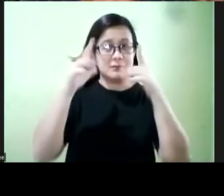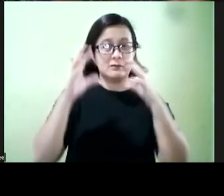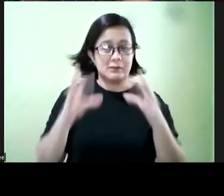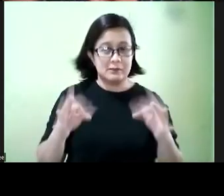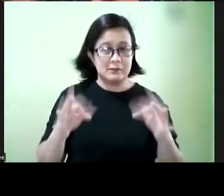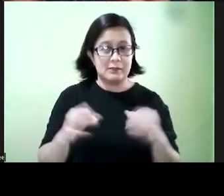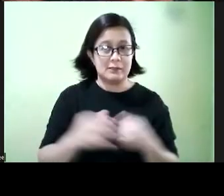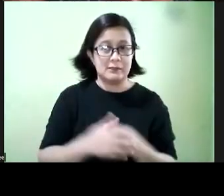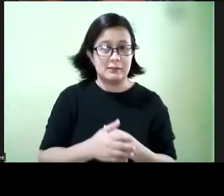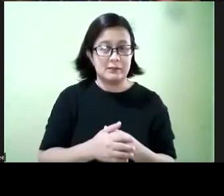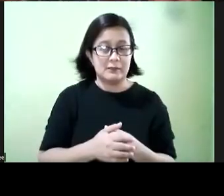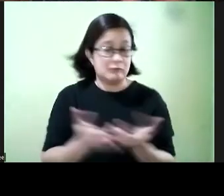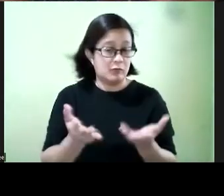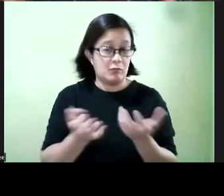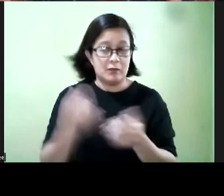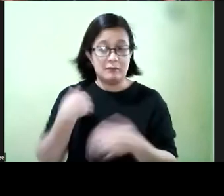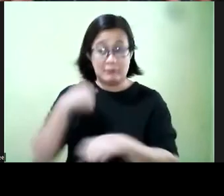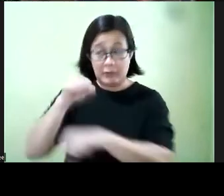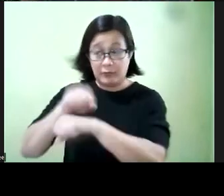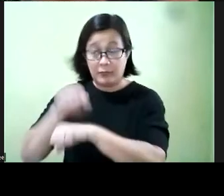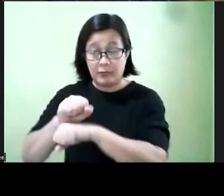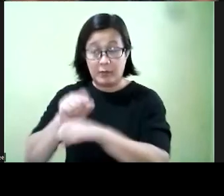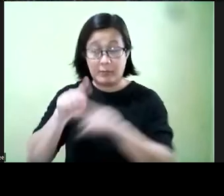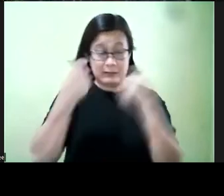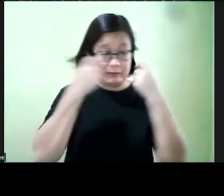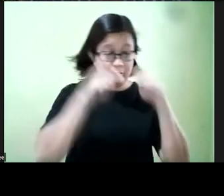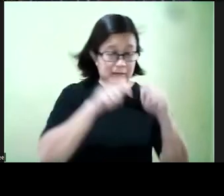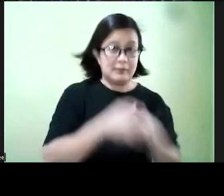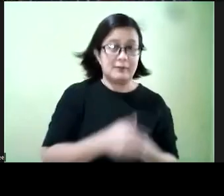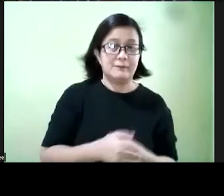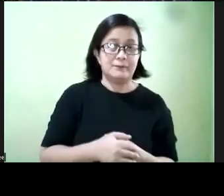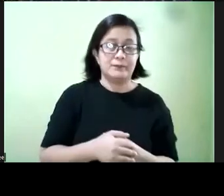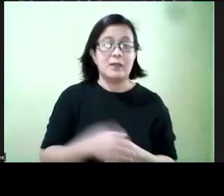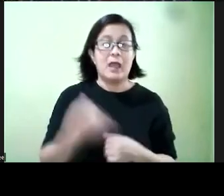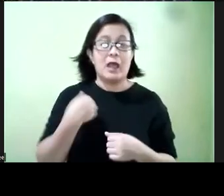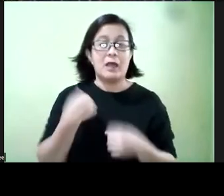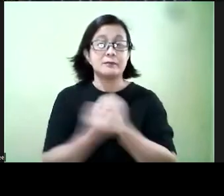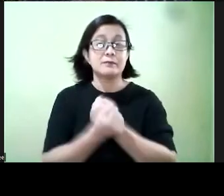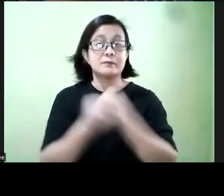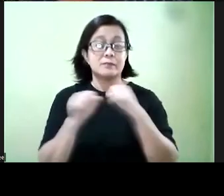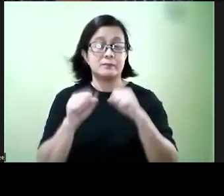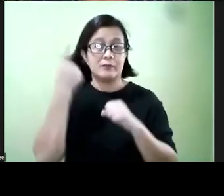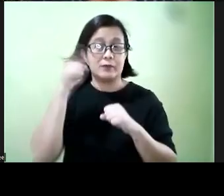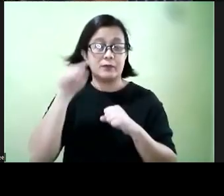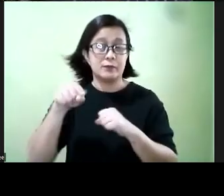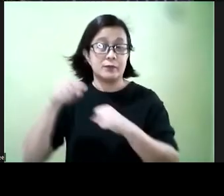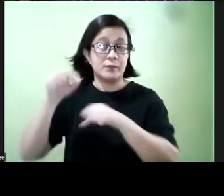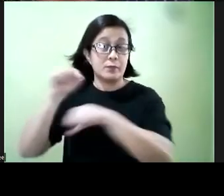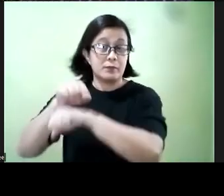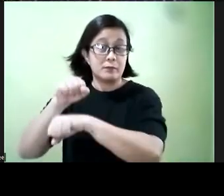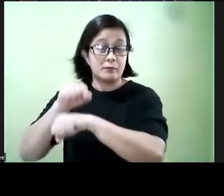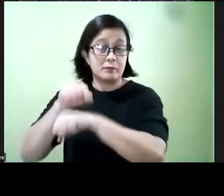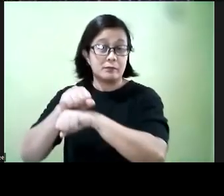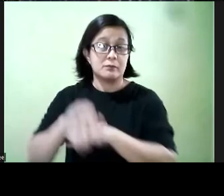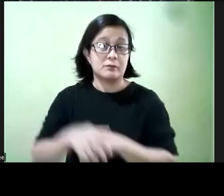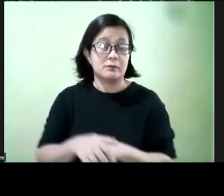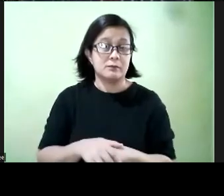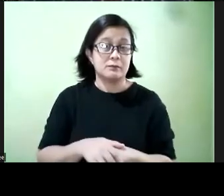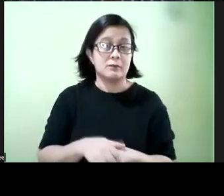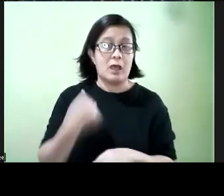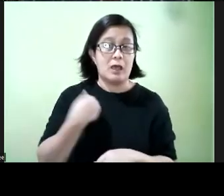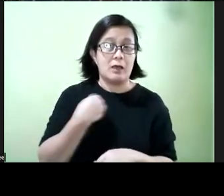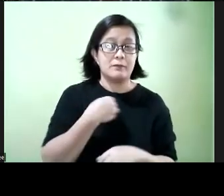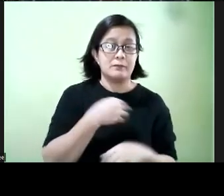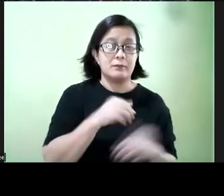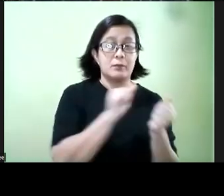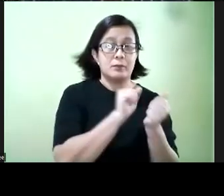employed, but you want to try this out, then do it from the safety of your employment. You know, work with incubators like us